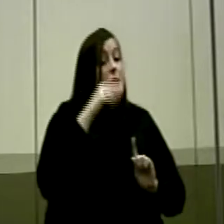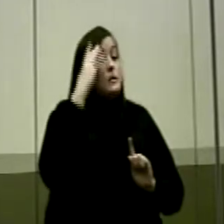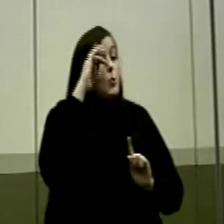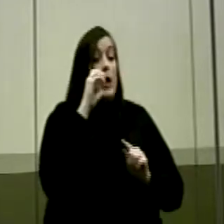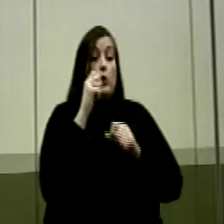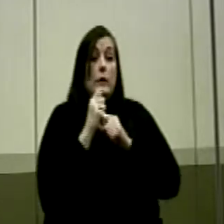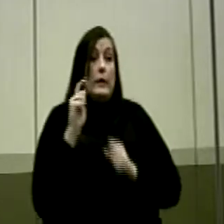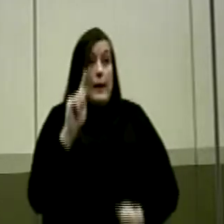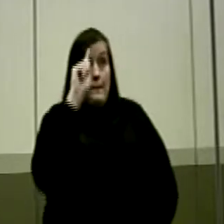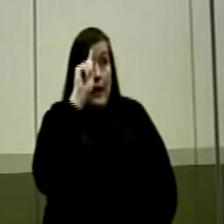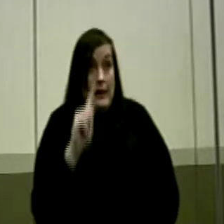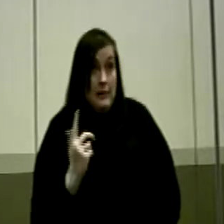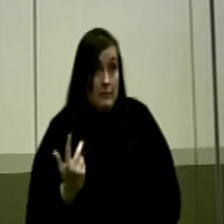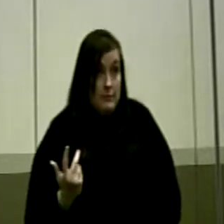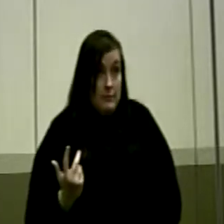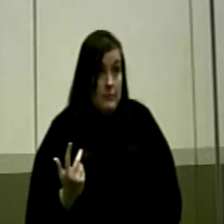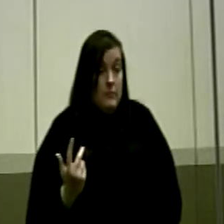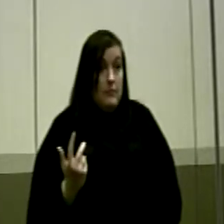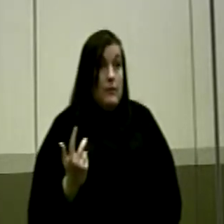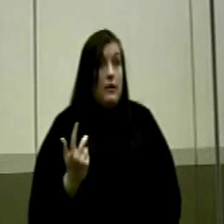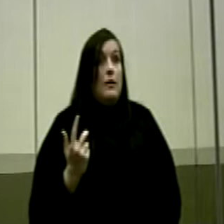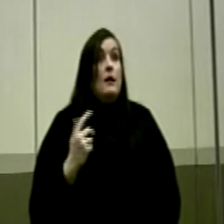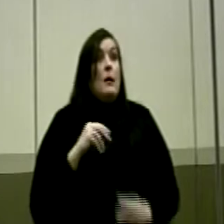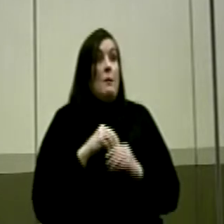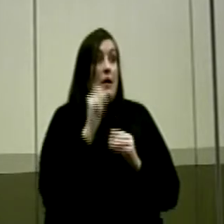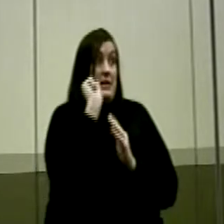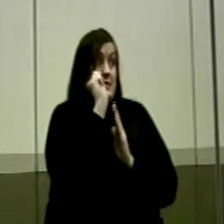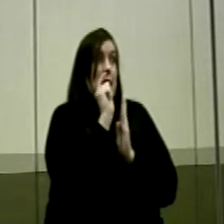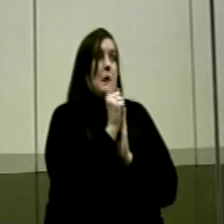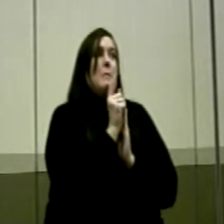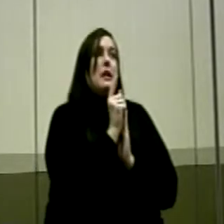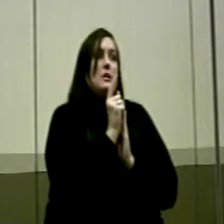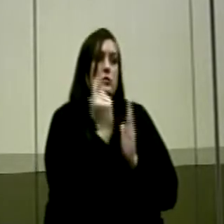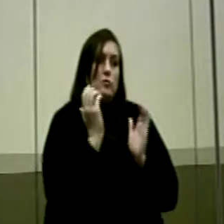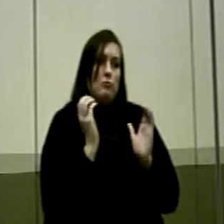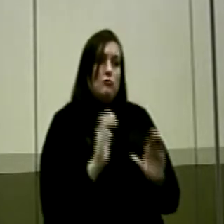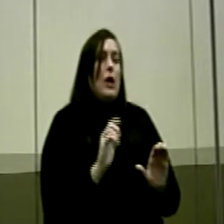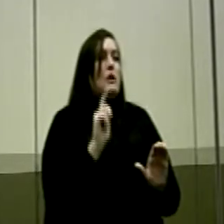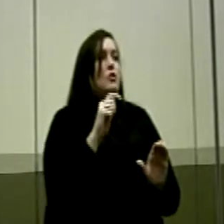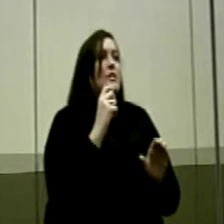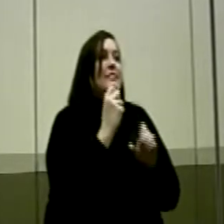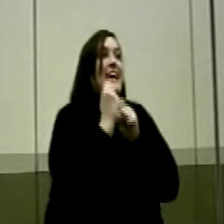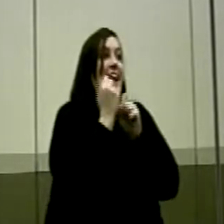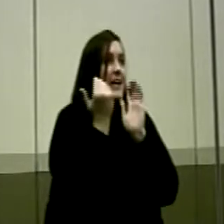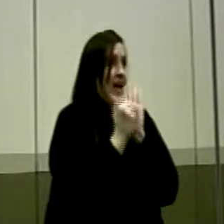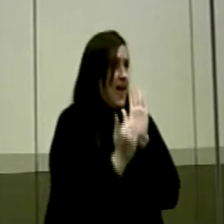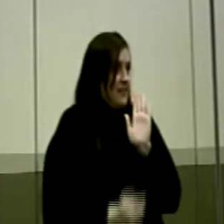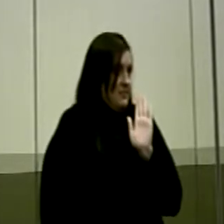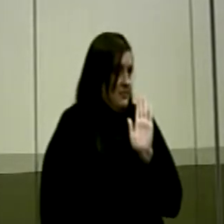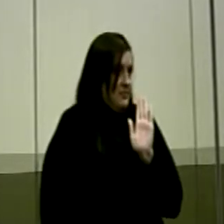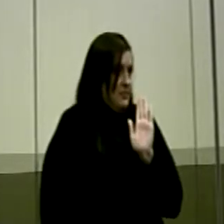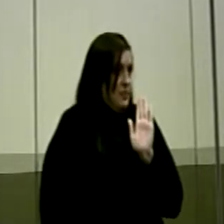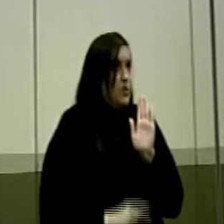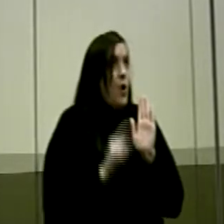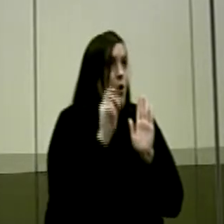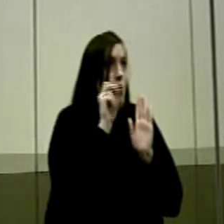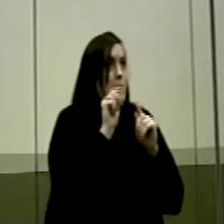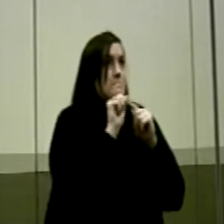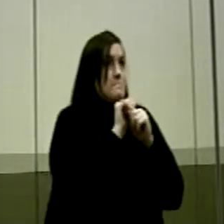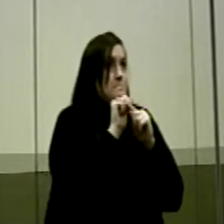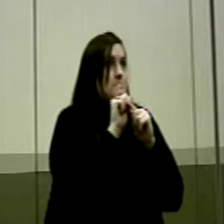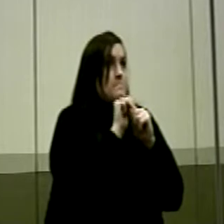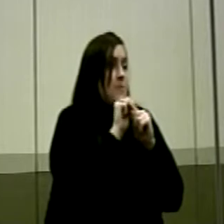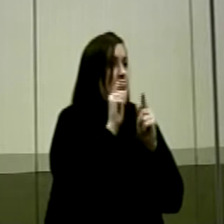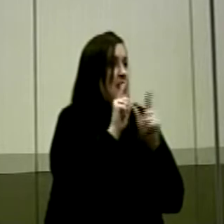this. However, in 10 minutes, you're going to have a chance to get it again. So that they can start to maybe rehearse that simple language inside of their